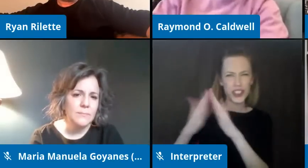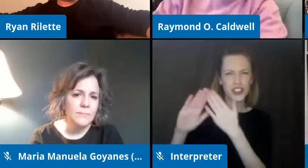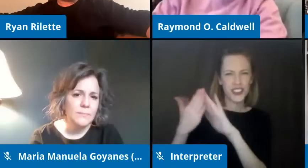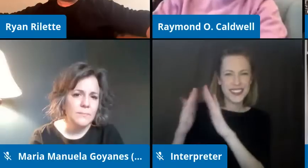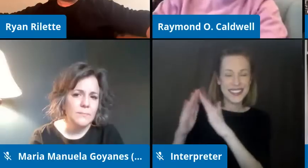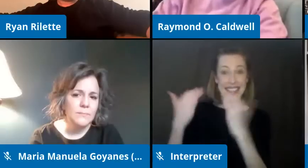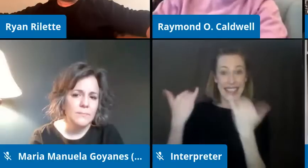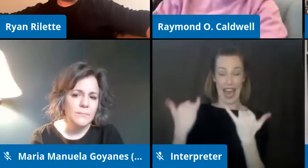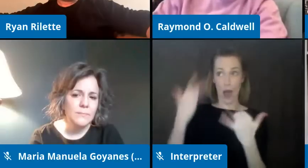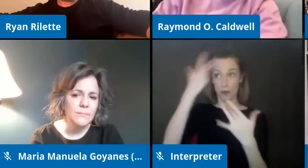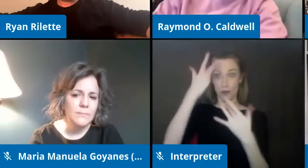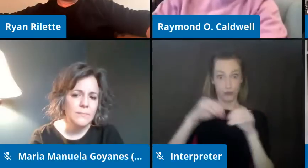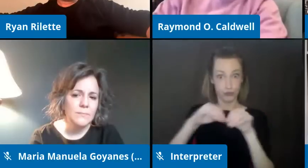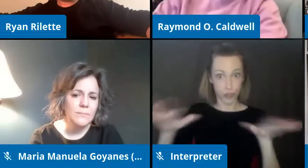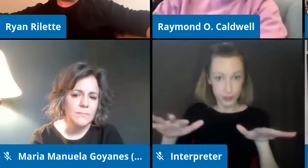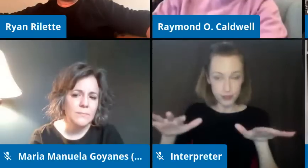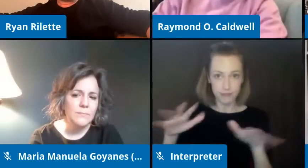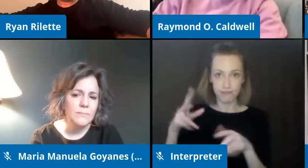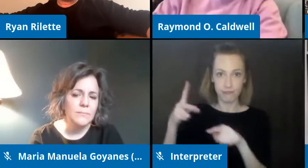That's a major question for us.